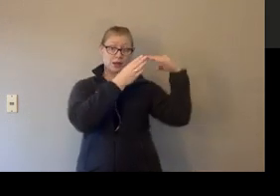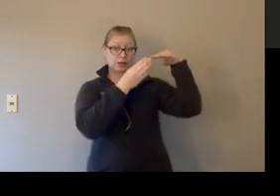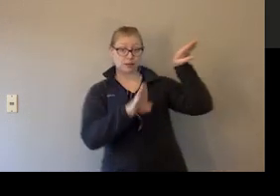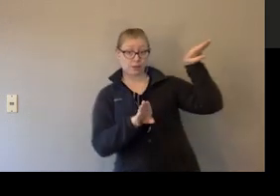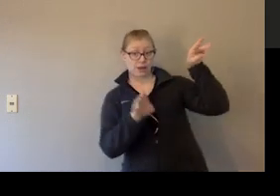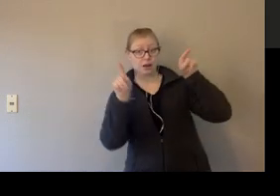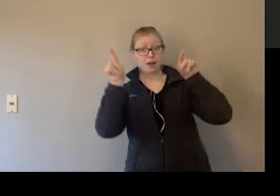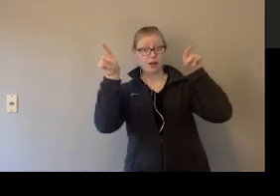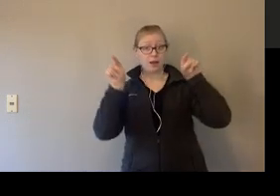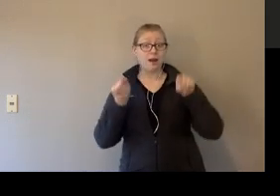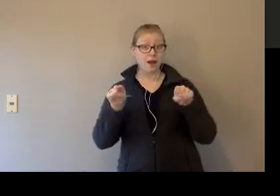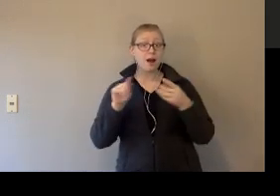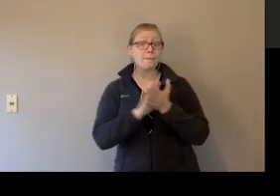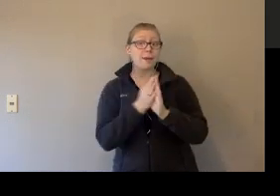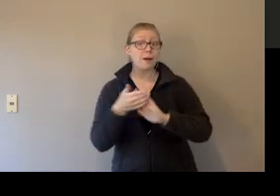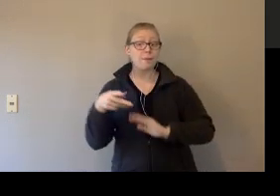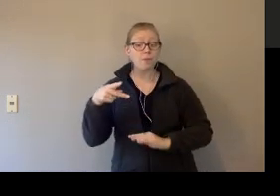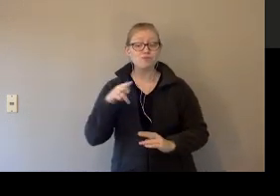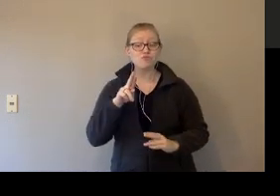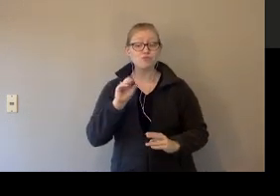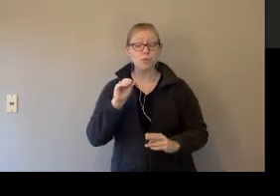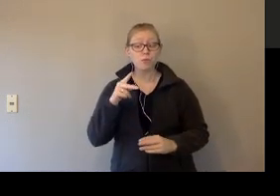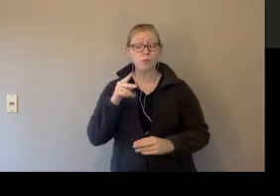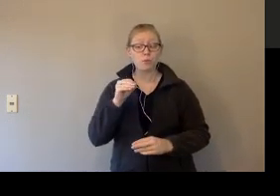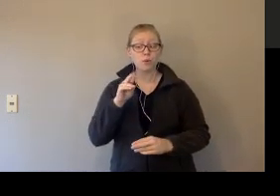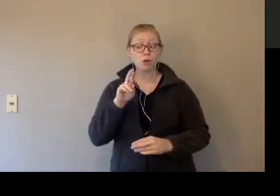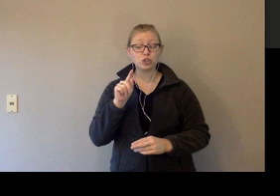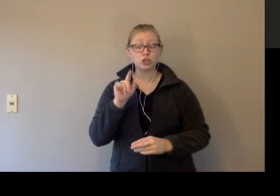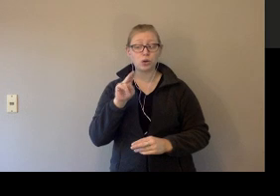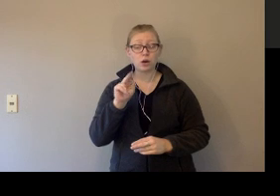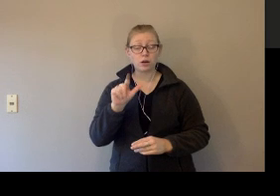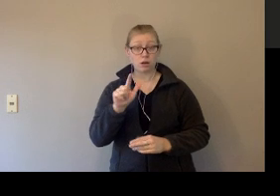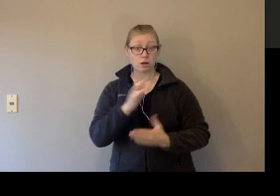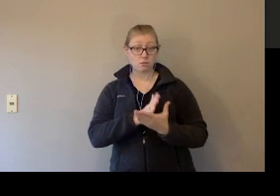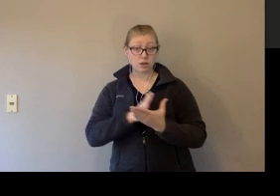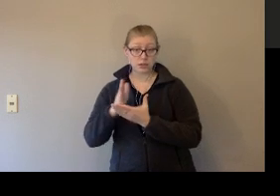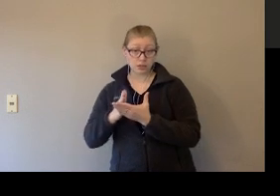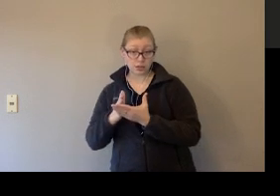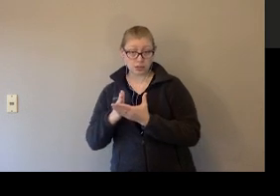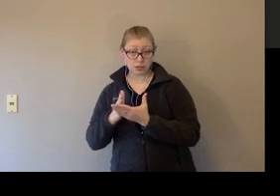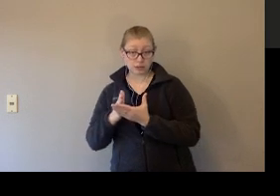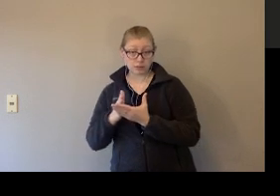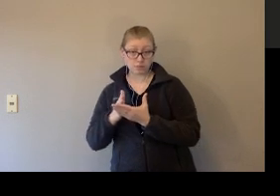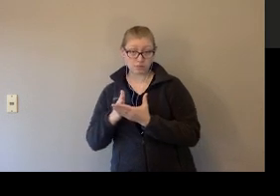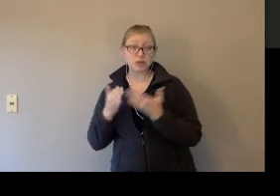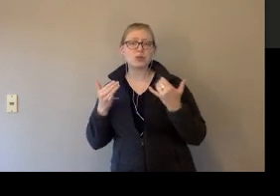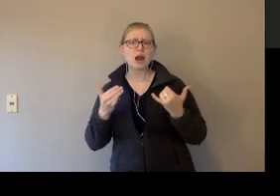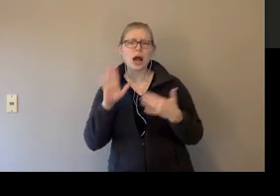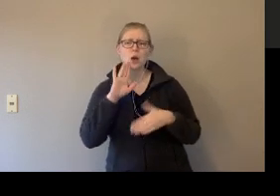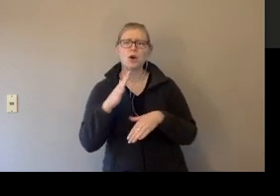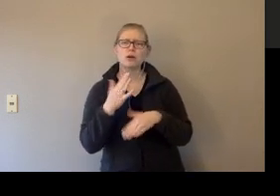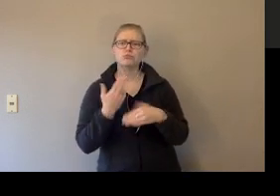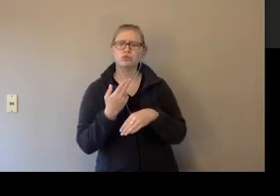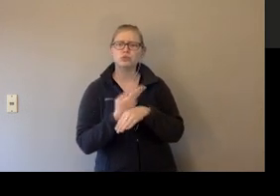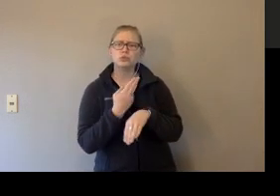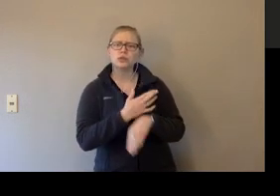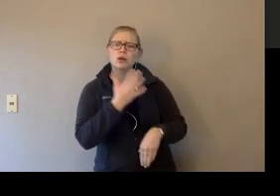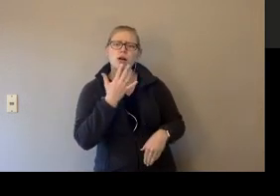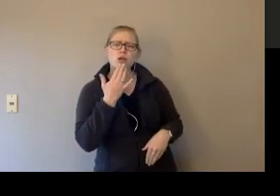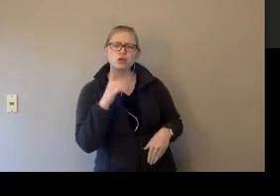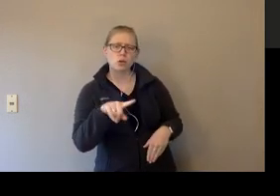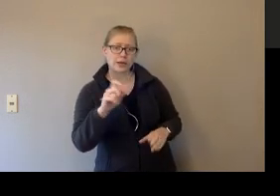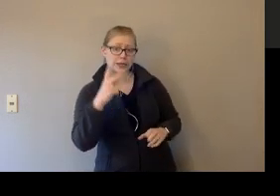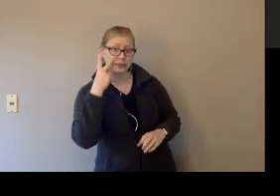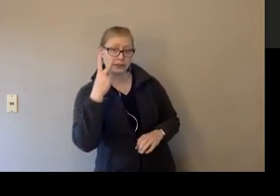to find the length Pn. So I'm going to just kind of shade these in a little bit so that we can see